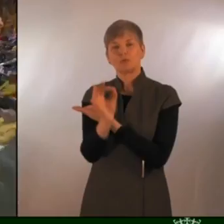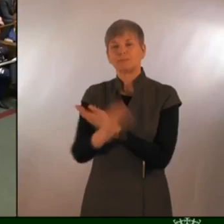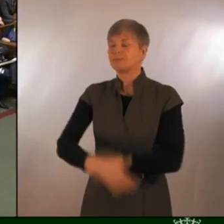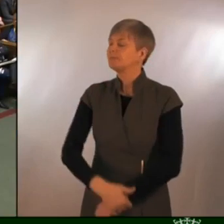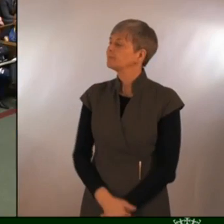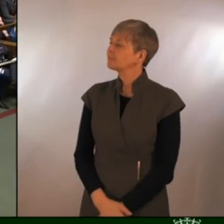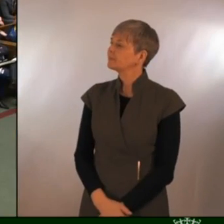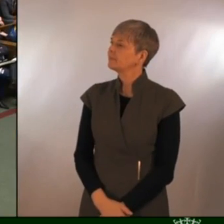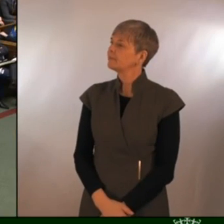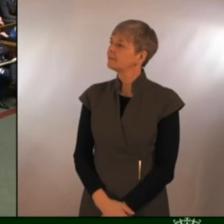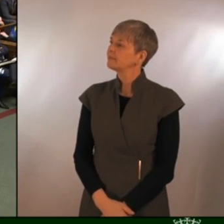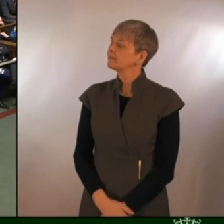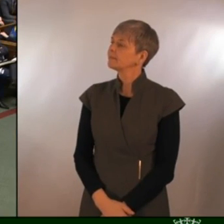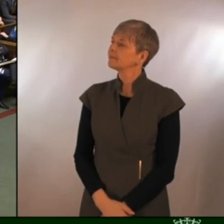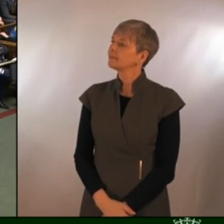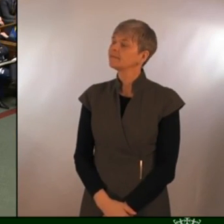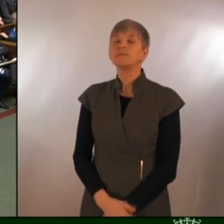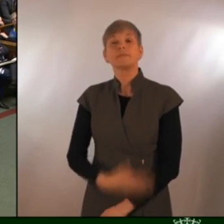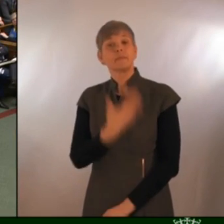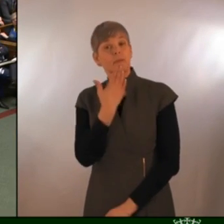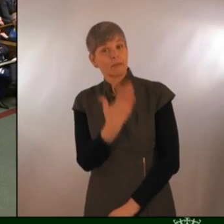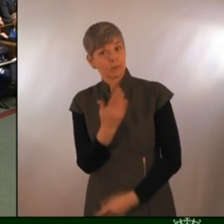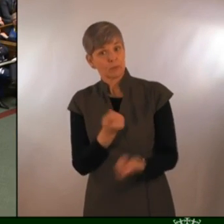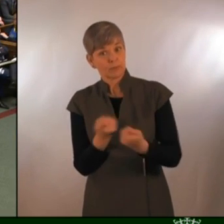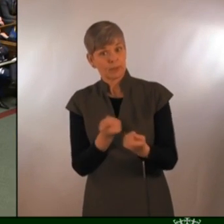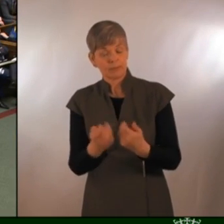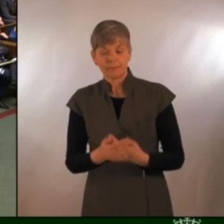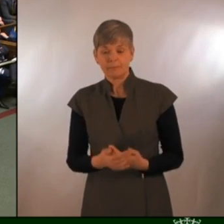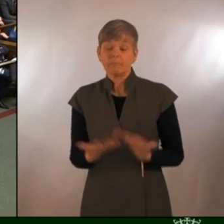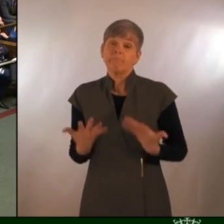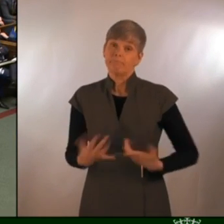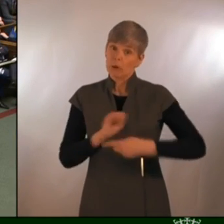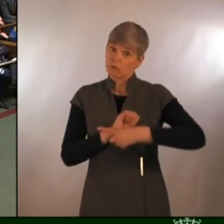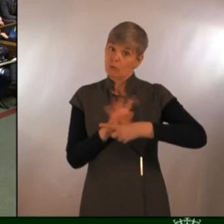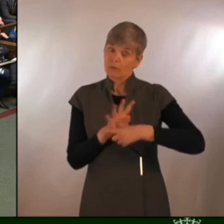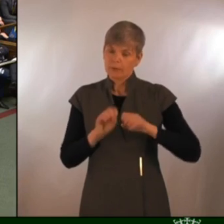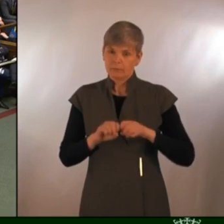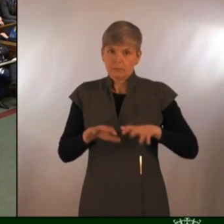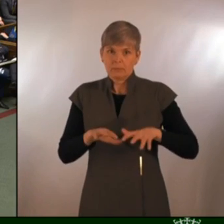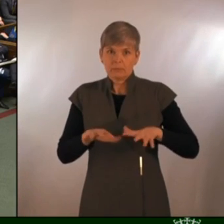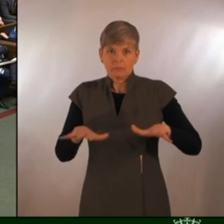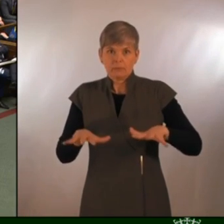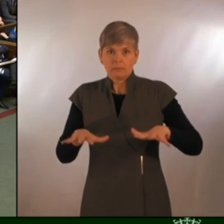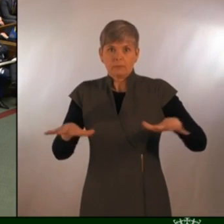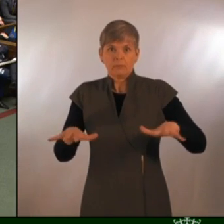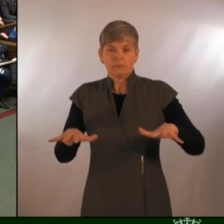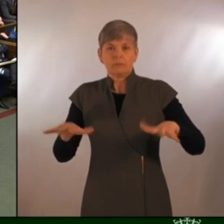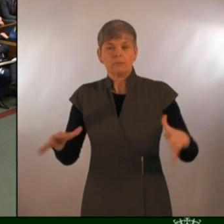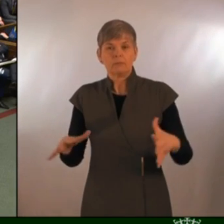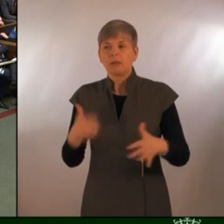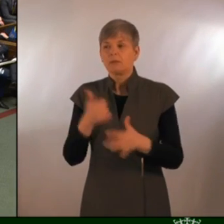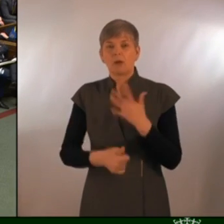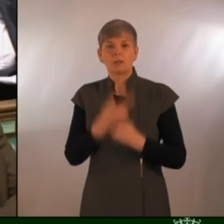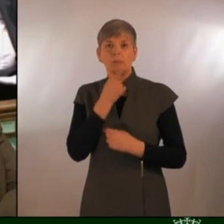Thank you, Mr. Speaker. As the numbers infected by the coronavirus grow, the level of public concern